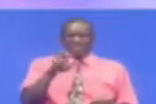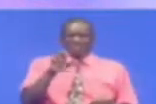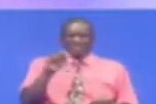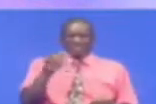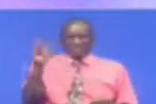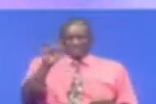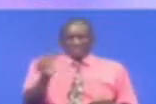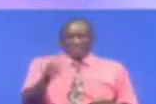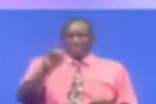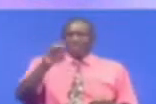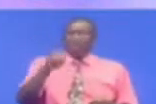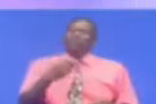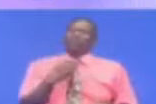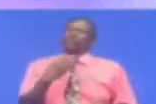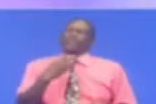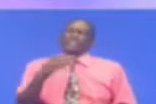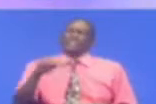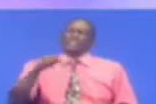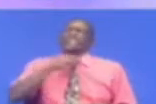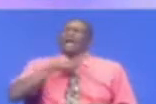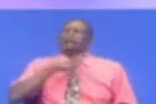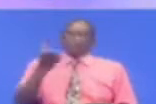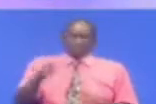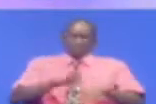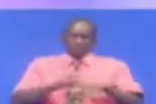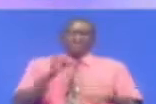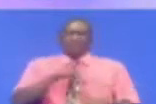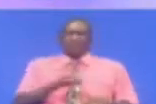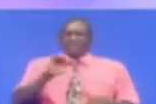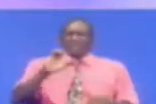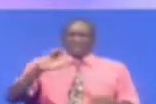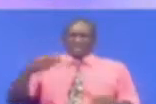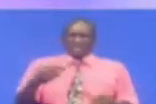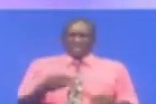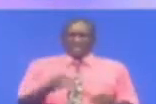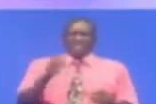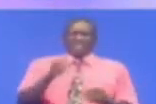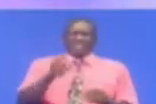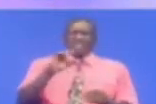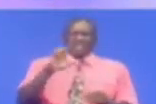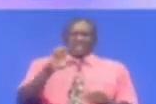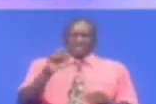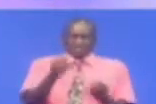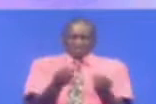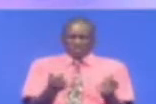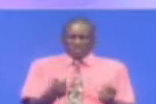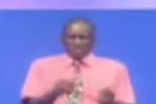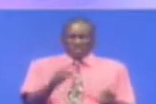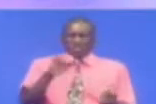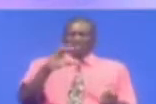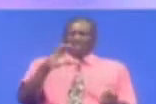Sound for this wonderful setup that we have here, Tech Direct Solutions, Calvin